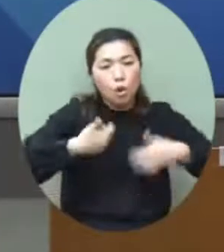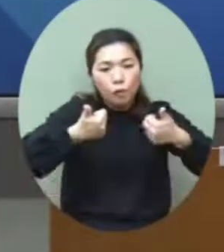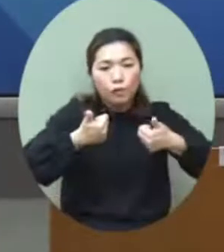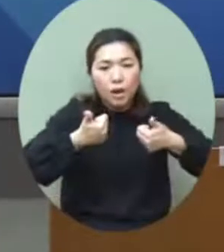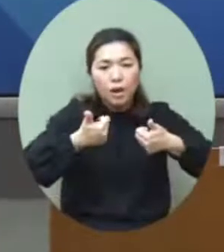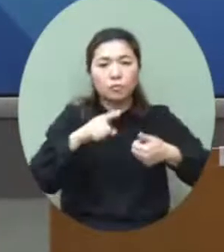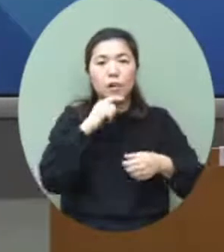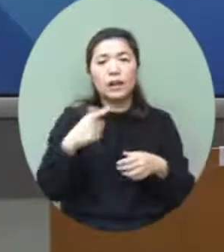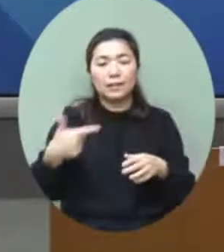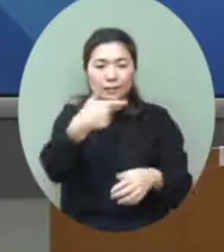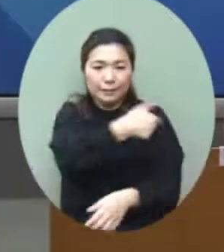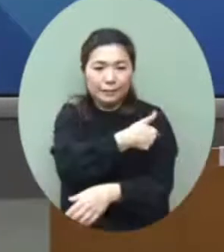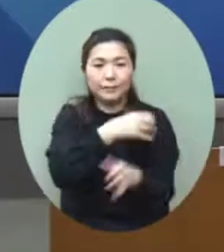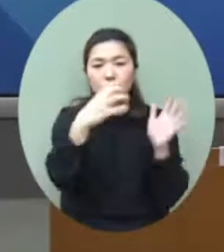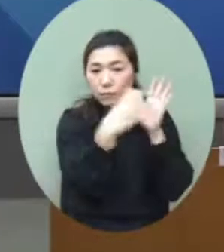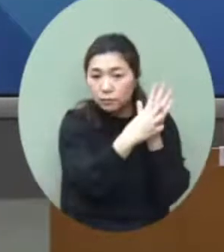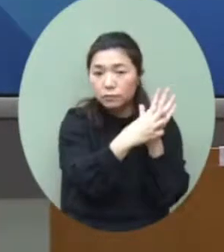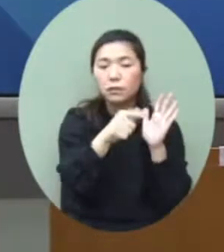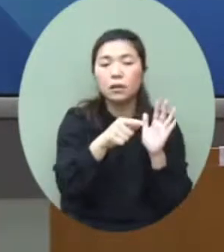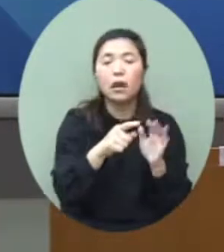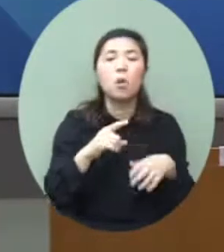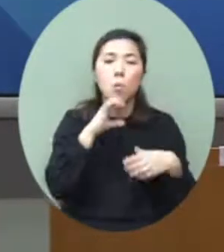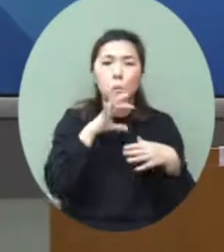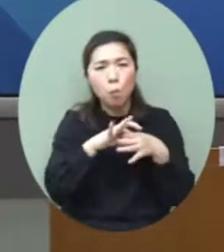turning into serious cases.